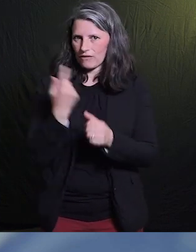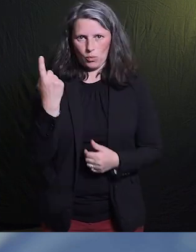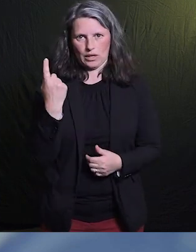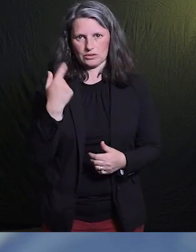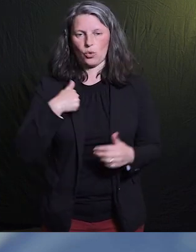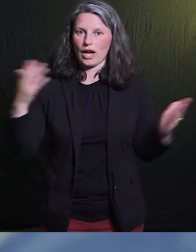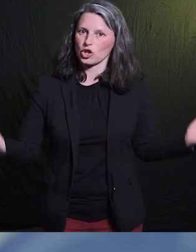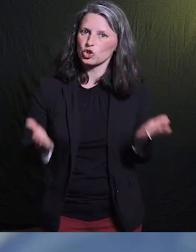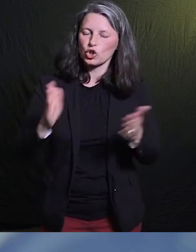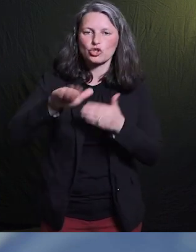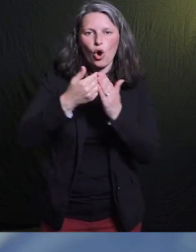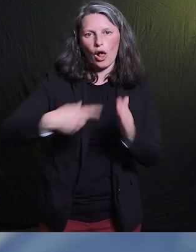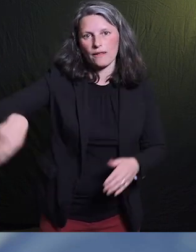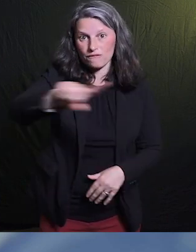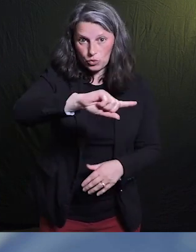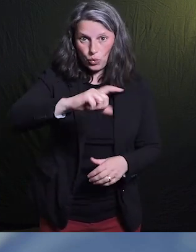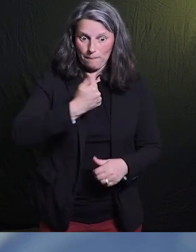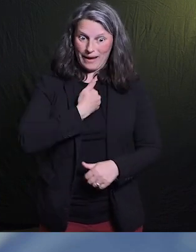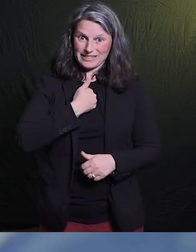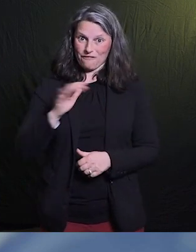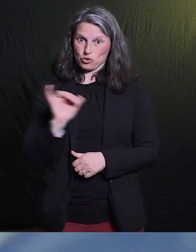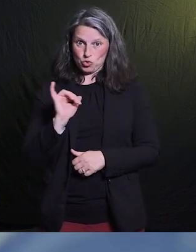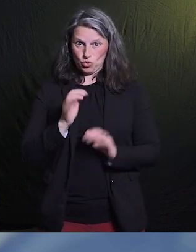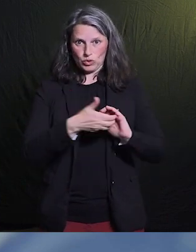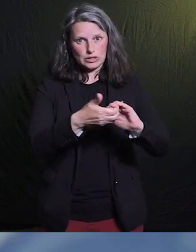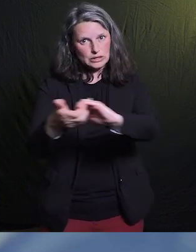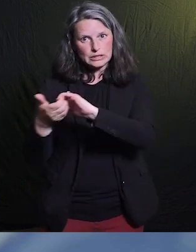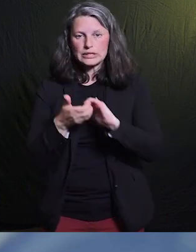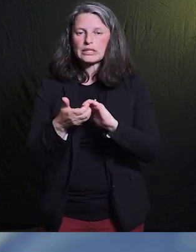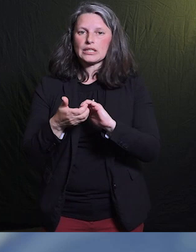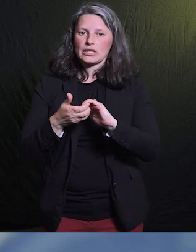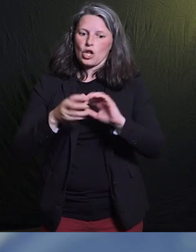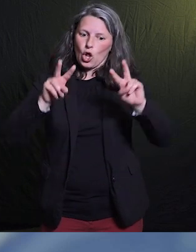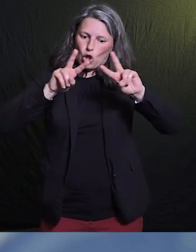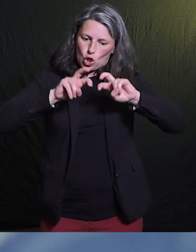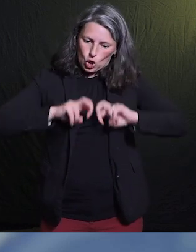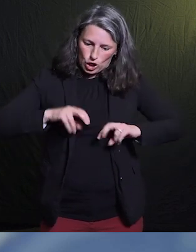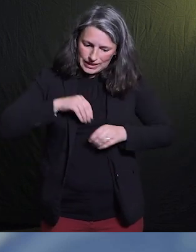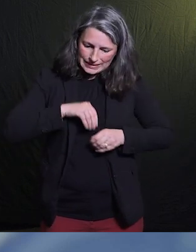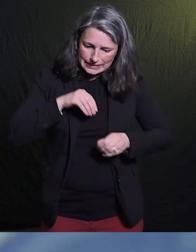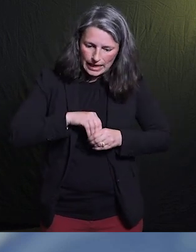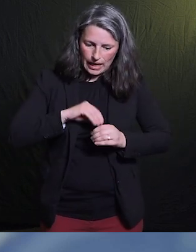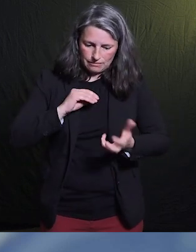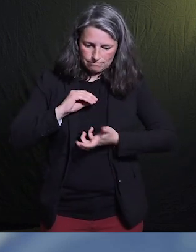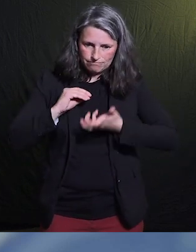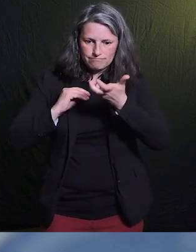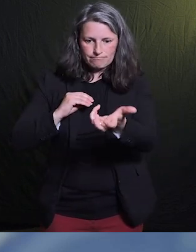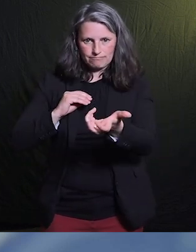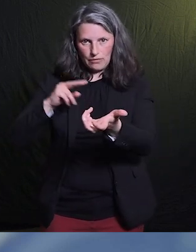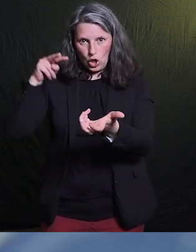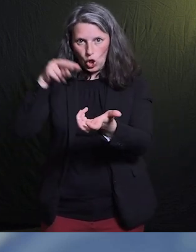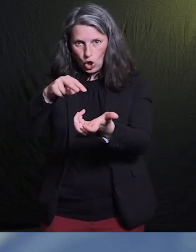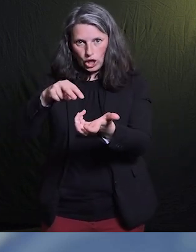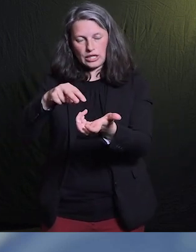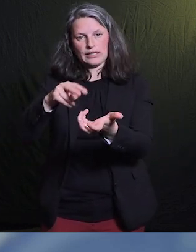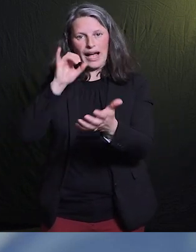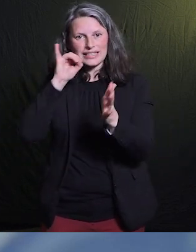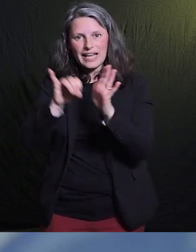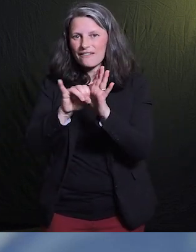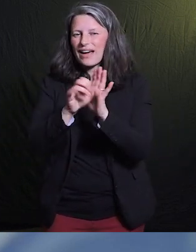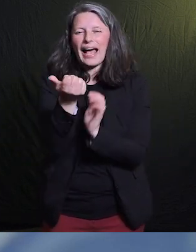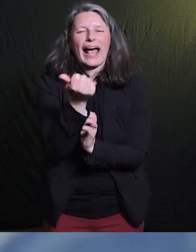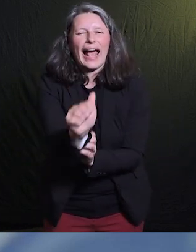encourage all of you, myself included, to look deeply inside and to confront, identify, look at